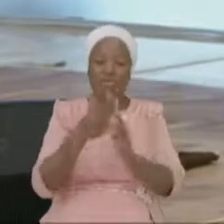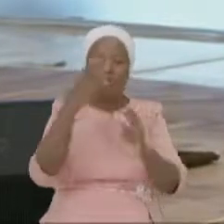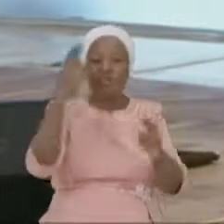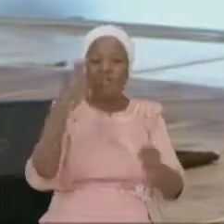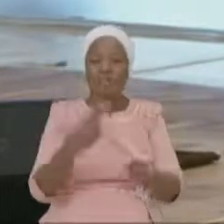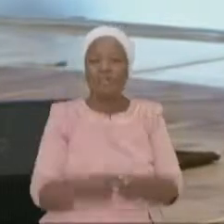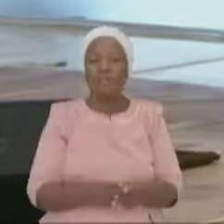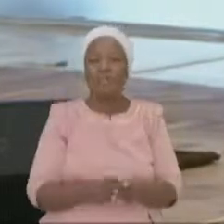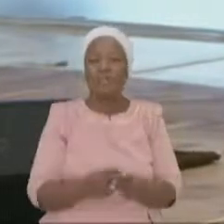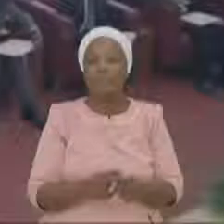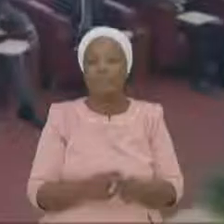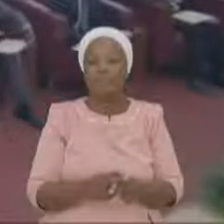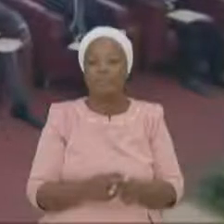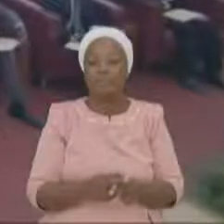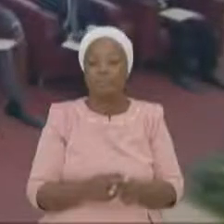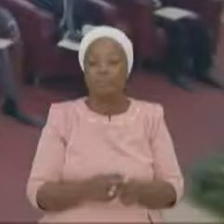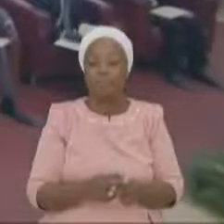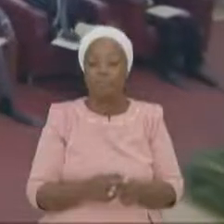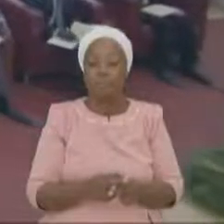Jesus' name.